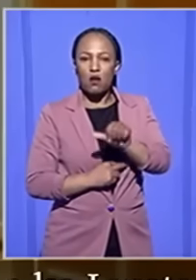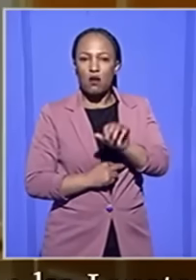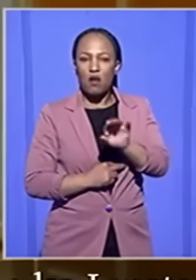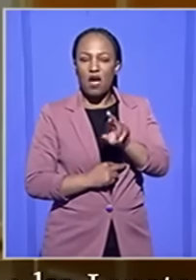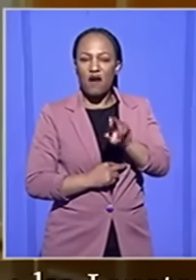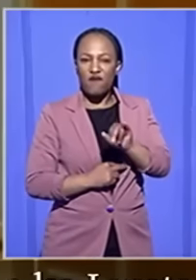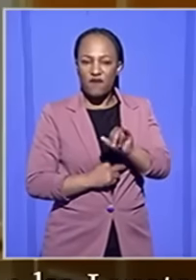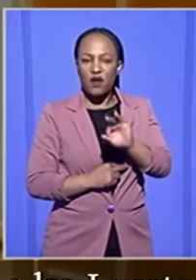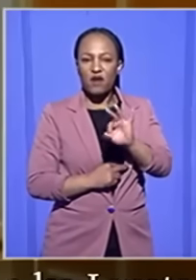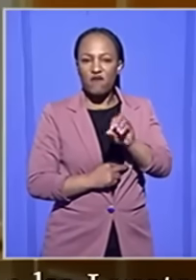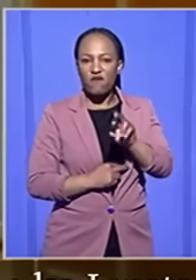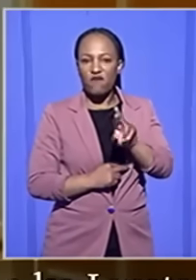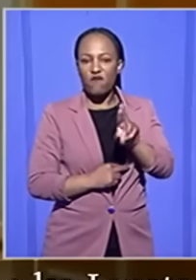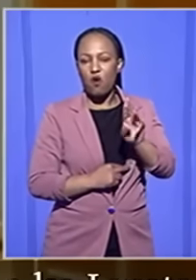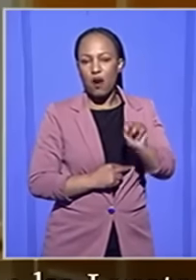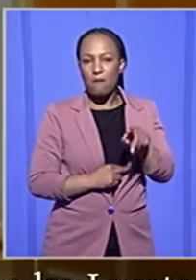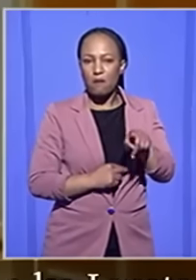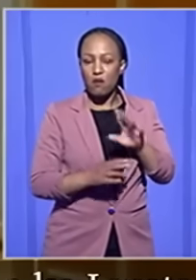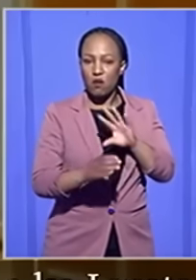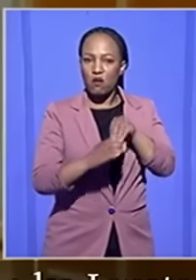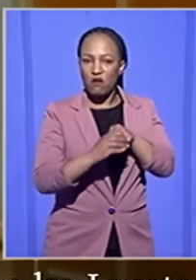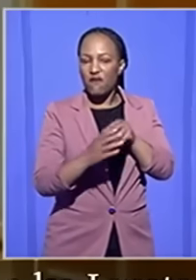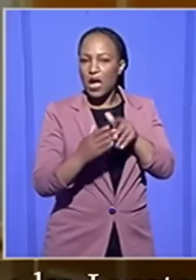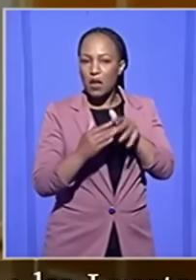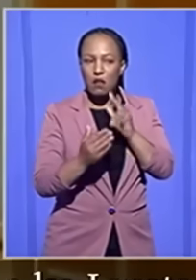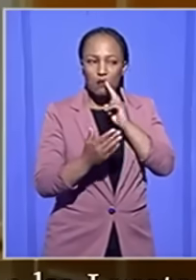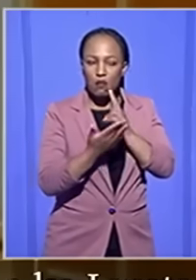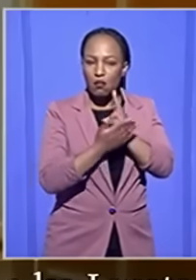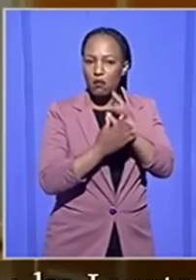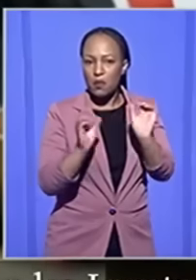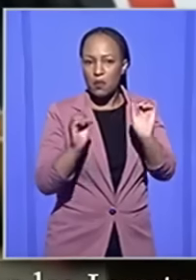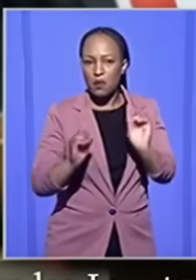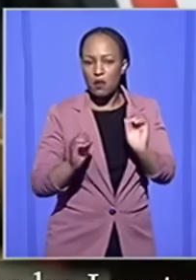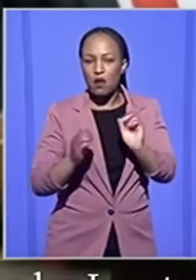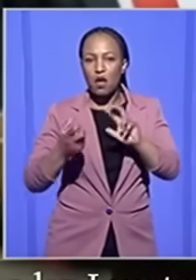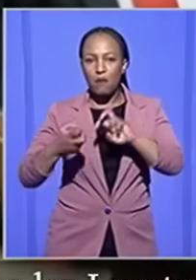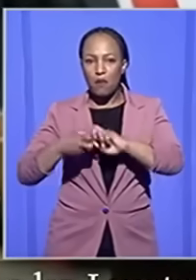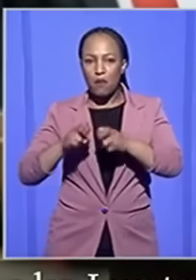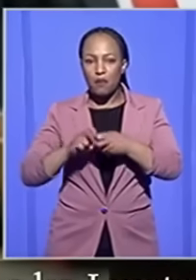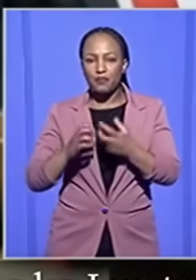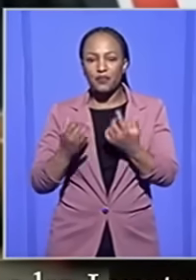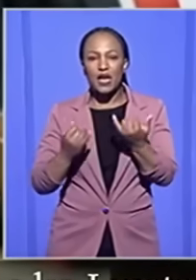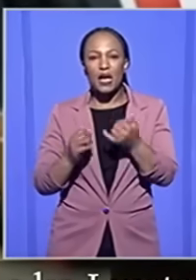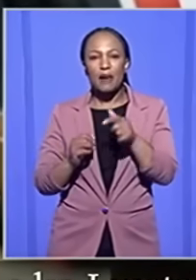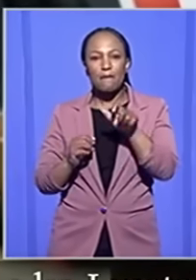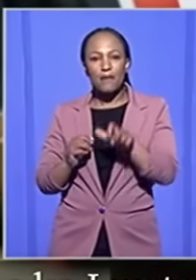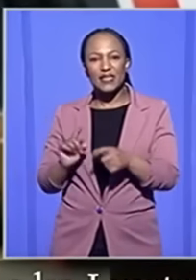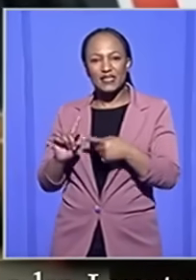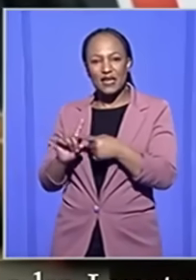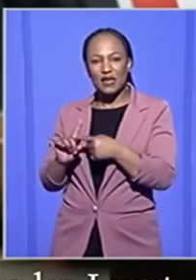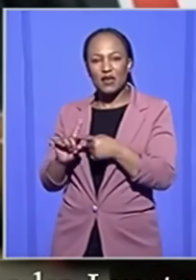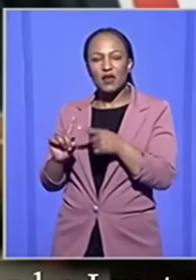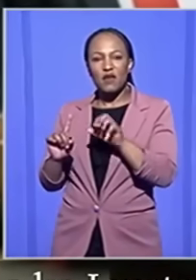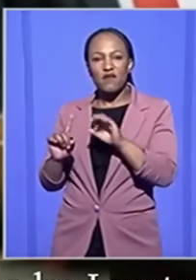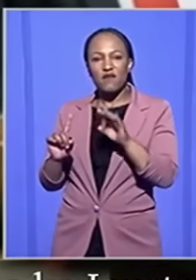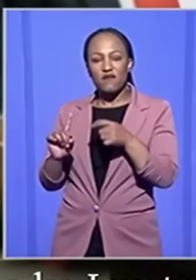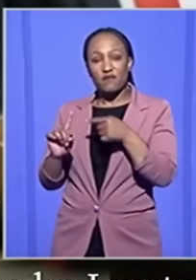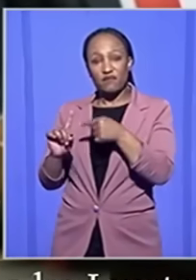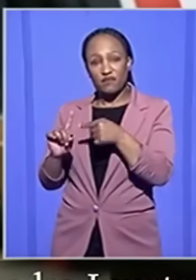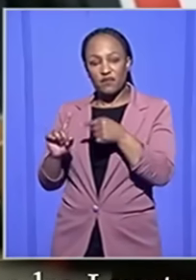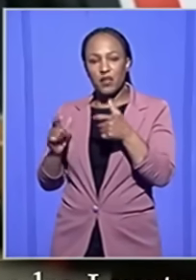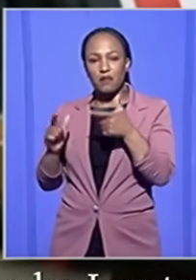To say that we only focus on politicians would be dishonest. The problem is, unfortunately, that someone like Mr. Malema has a very large public image.